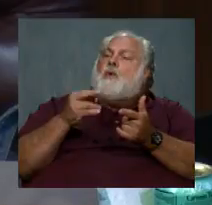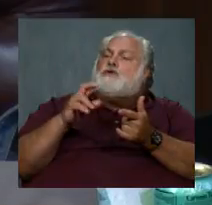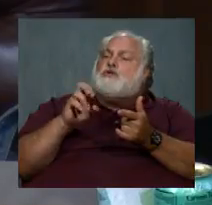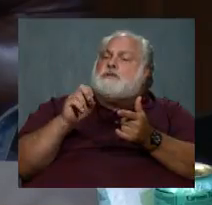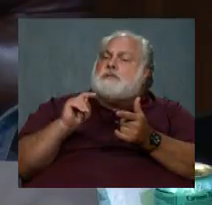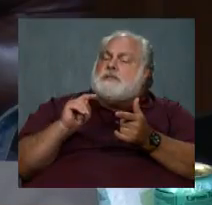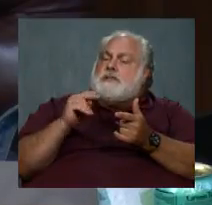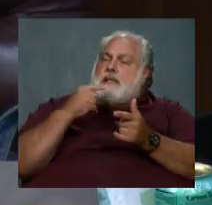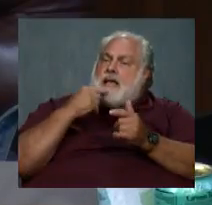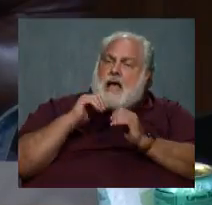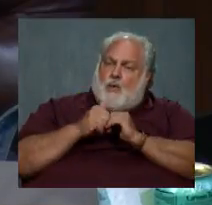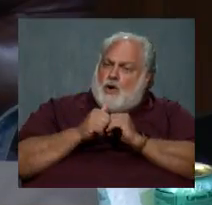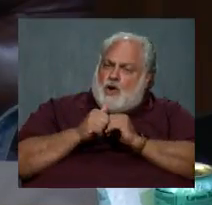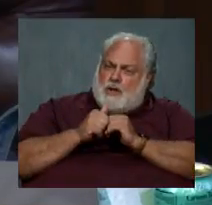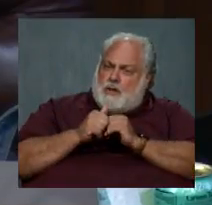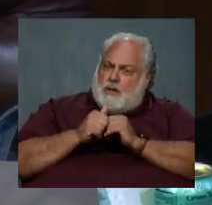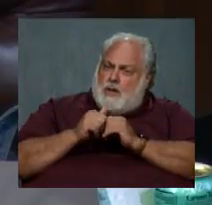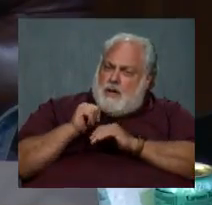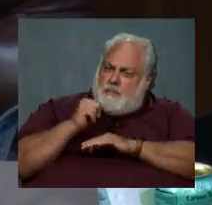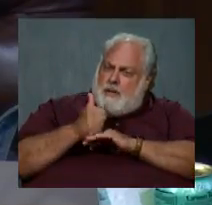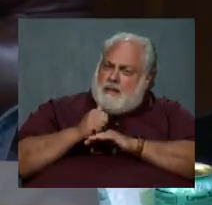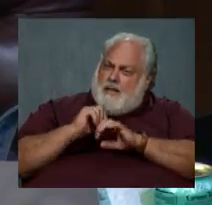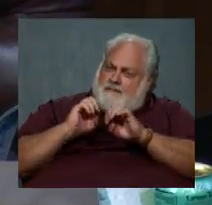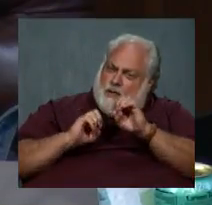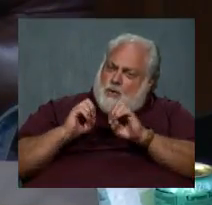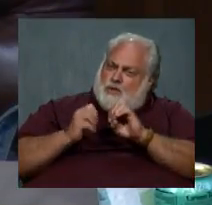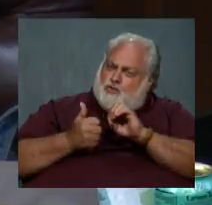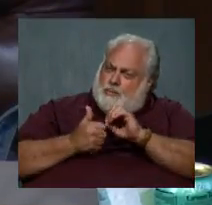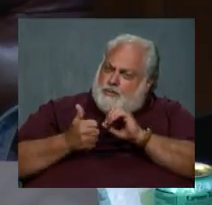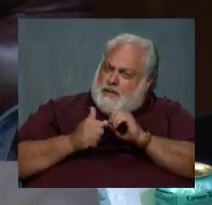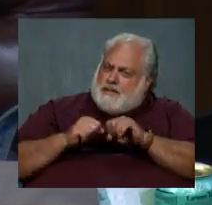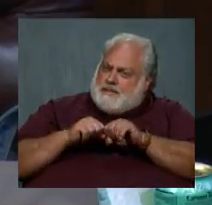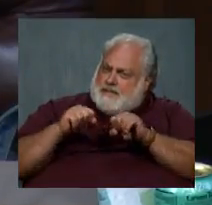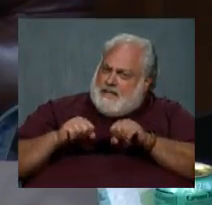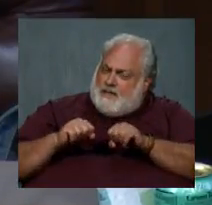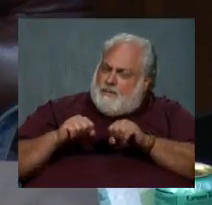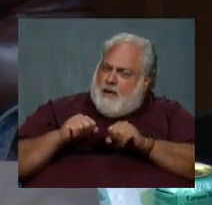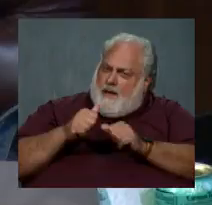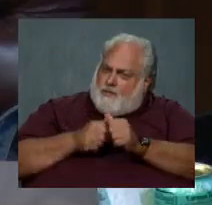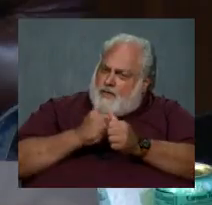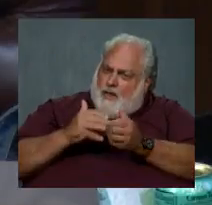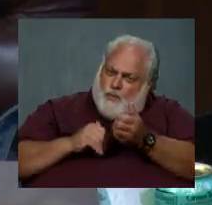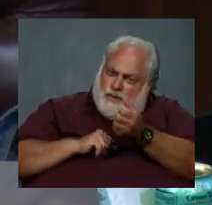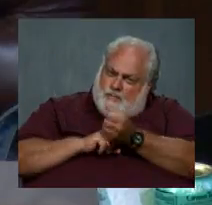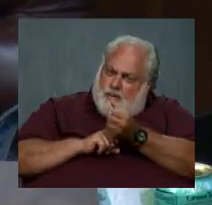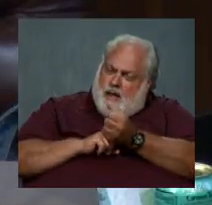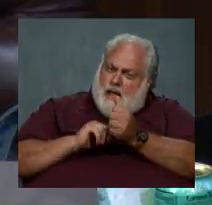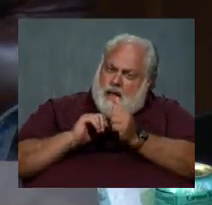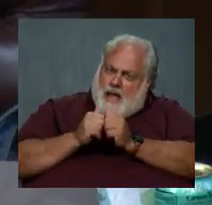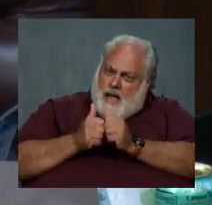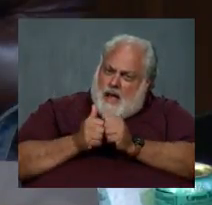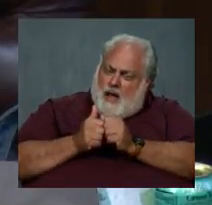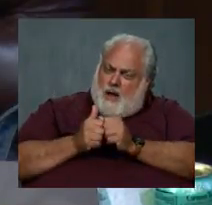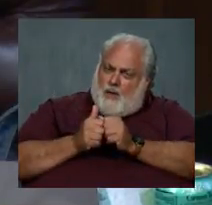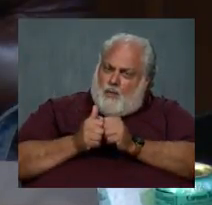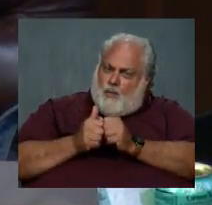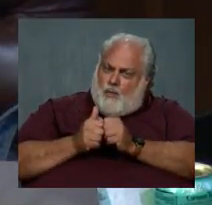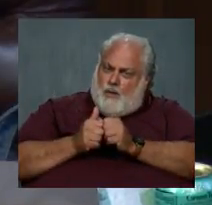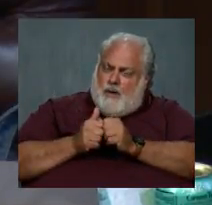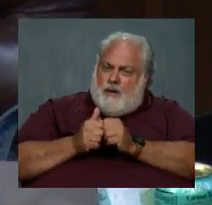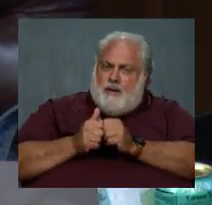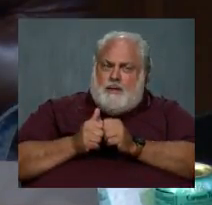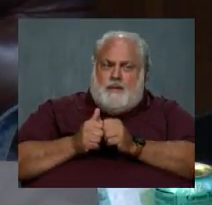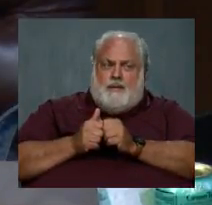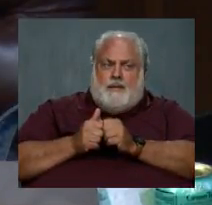our transportation system, since we evaluate almost everything we fund? Whether it's you got to answer? Mayor,